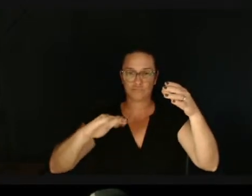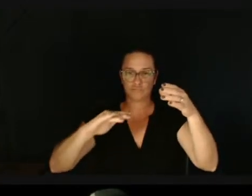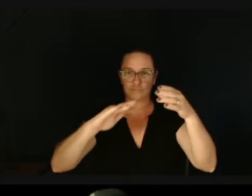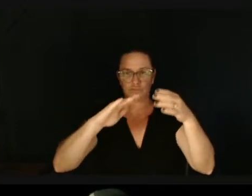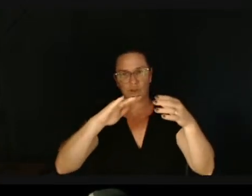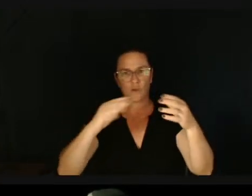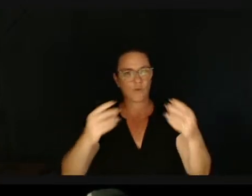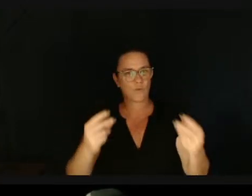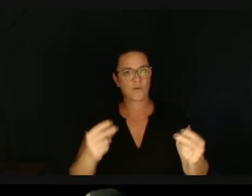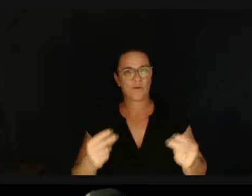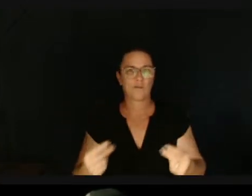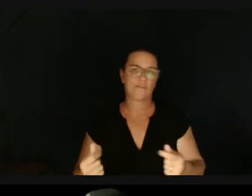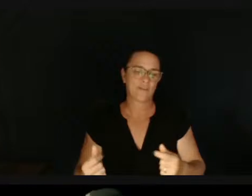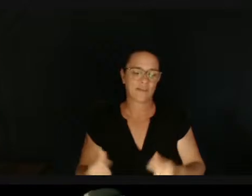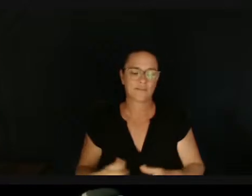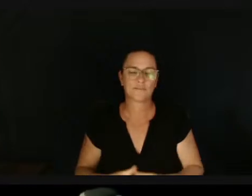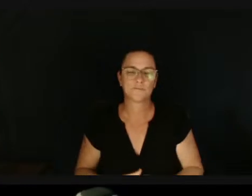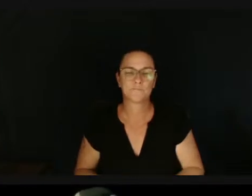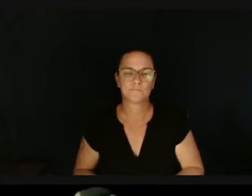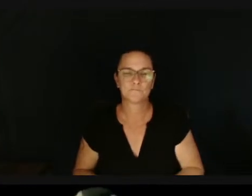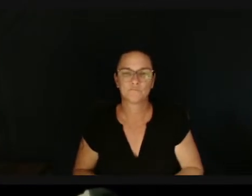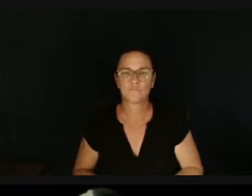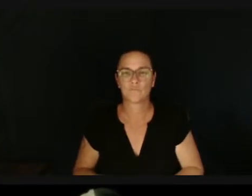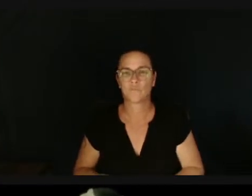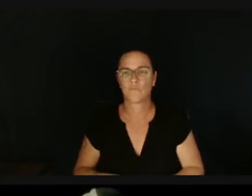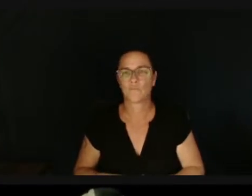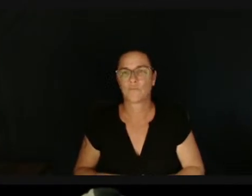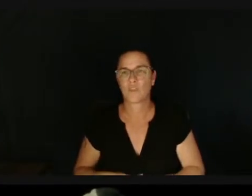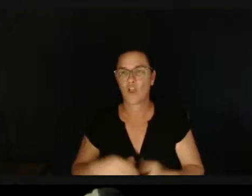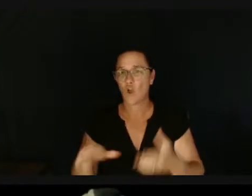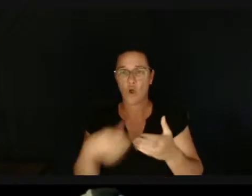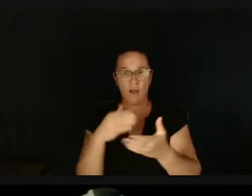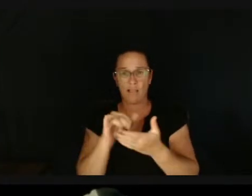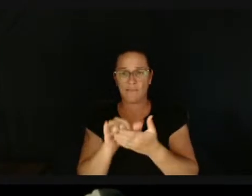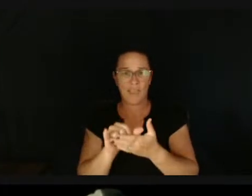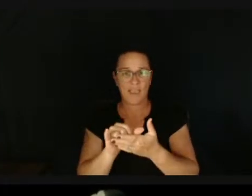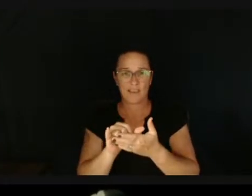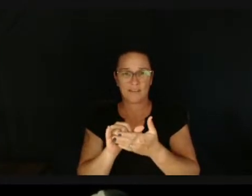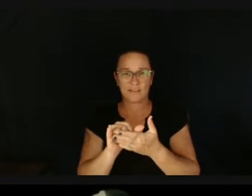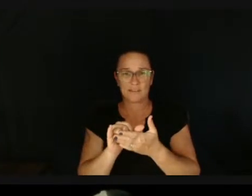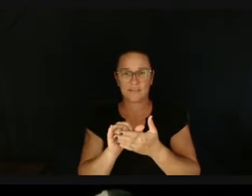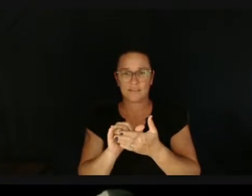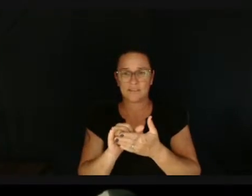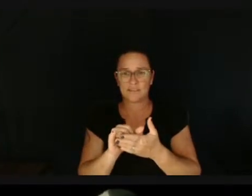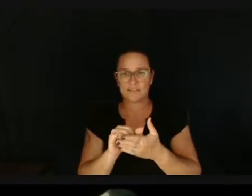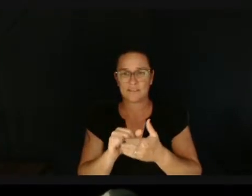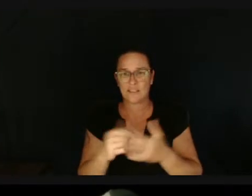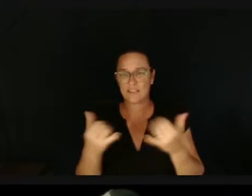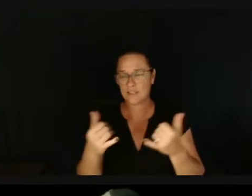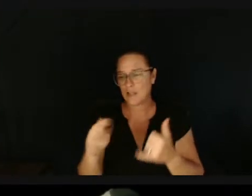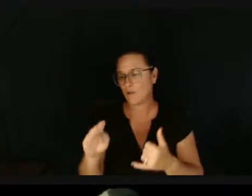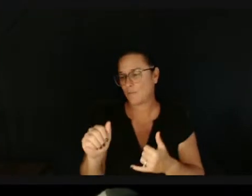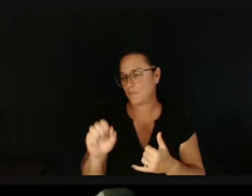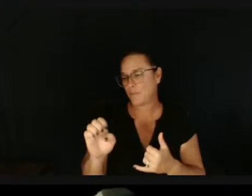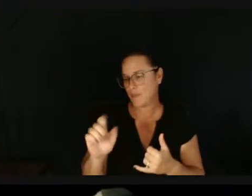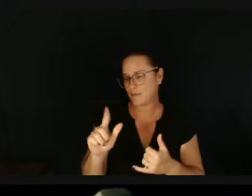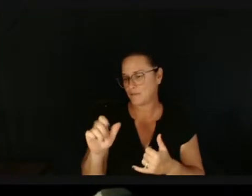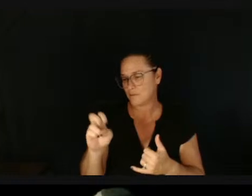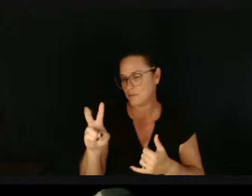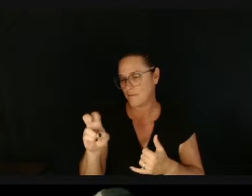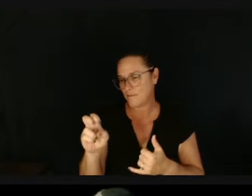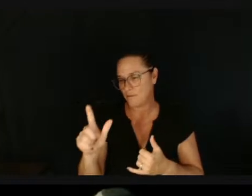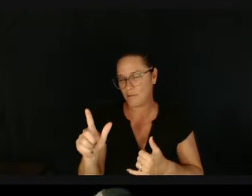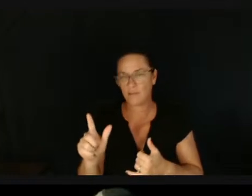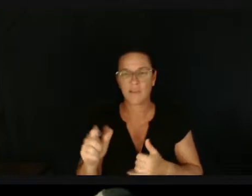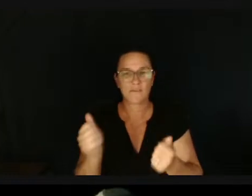over that week, and taking a little longer, but all that stuff is getting to be base level now and getting buried in lava all